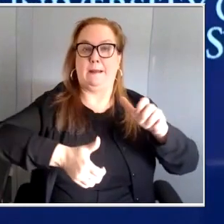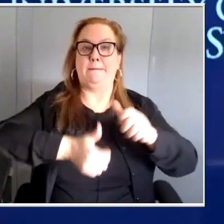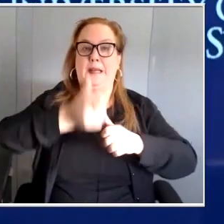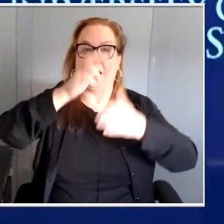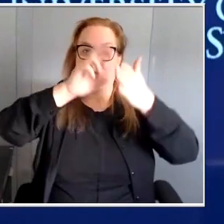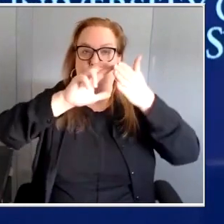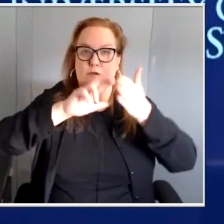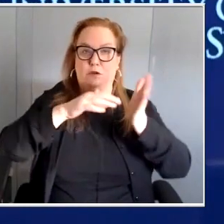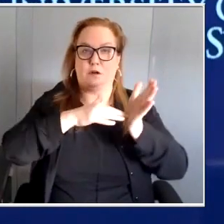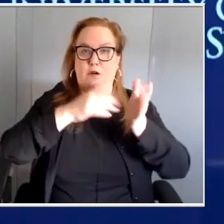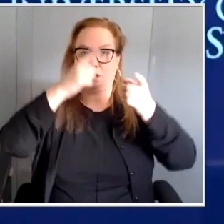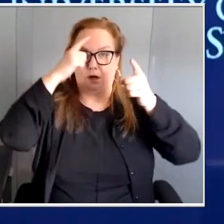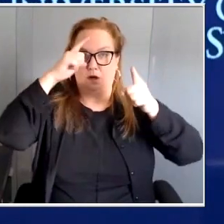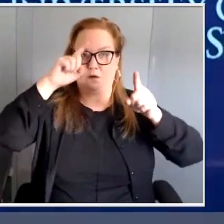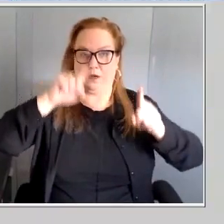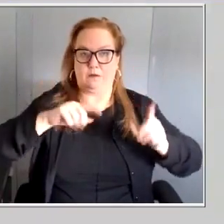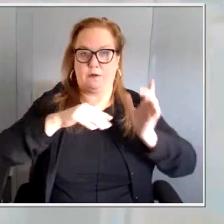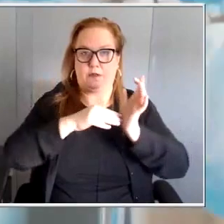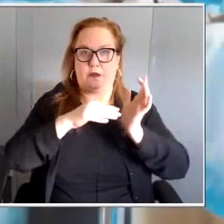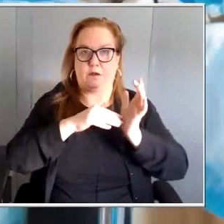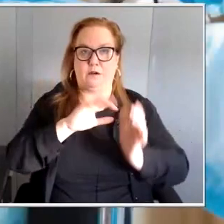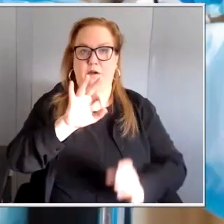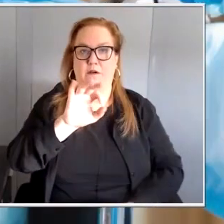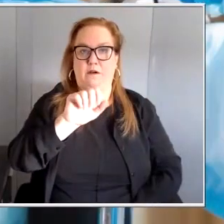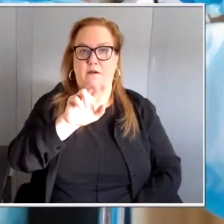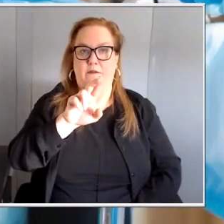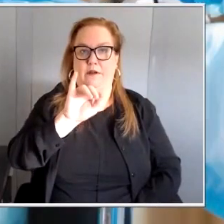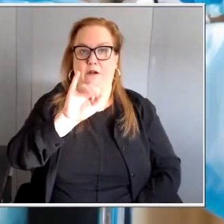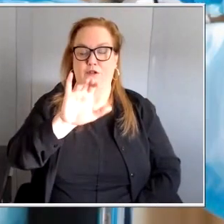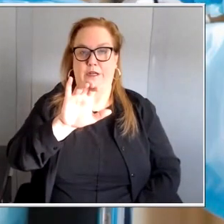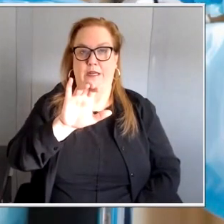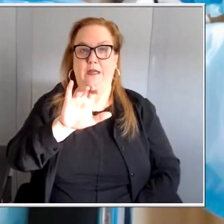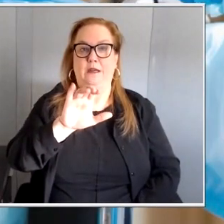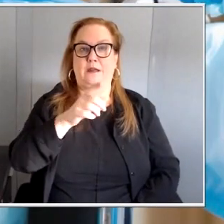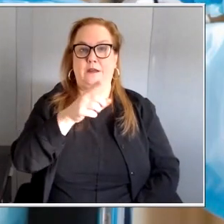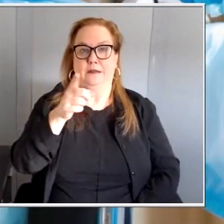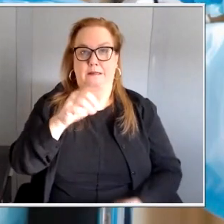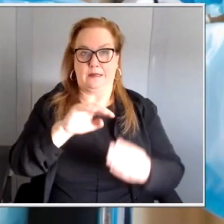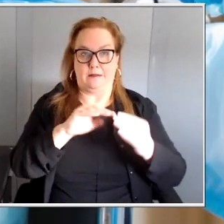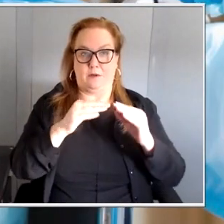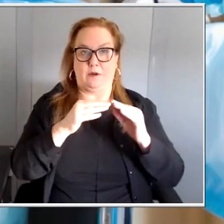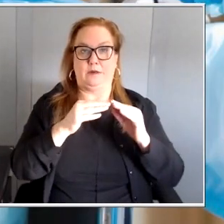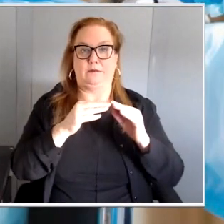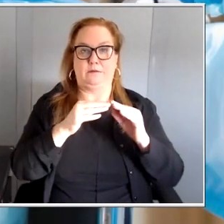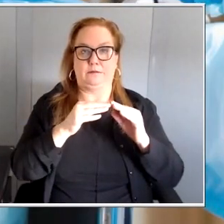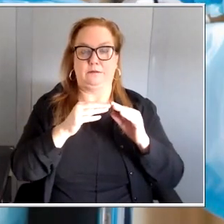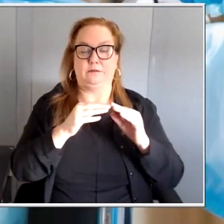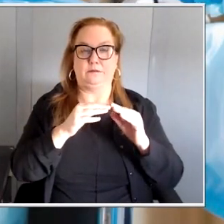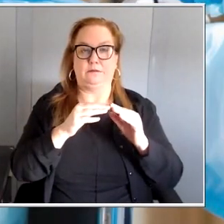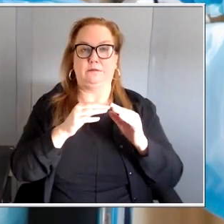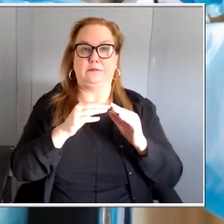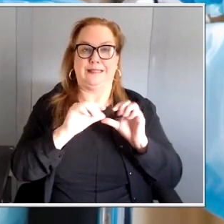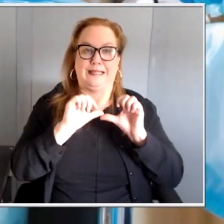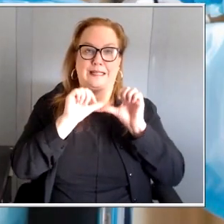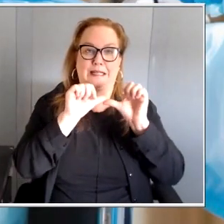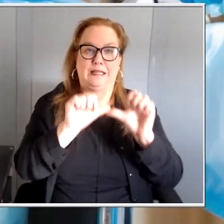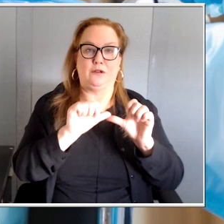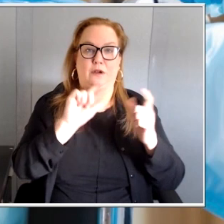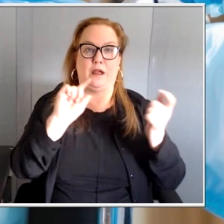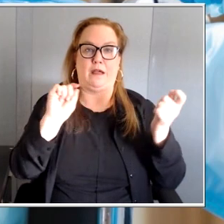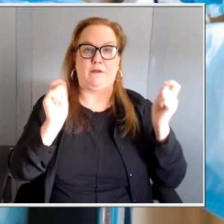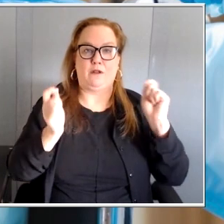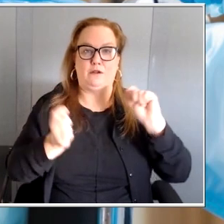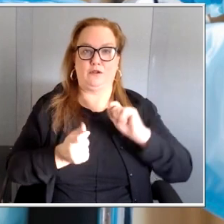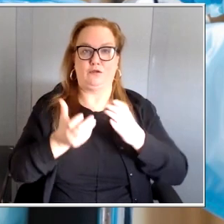with Dr. Anthony Fauci, who listed his #1 surprise about COVID as being the continual evolution of